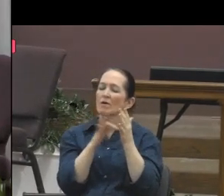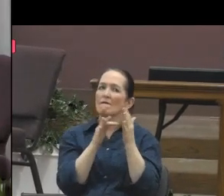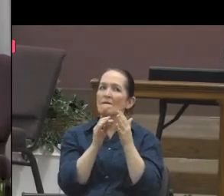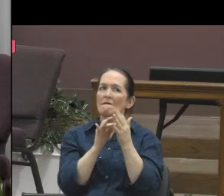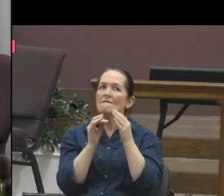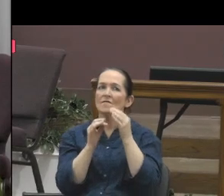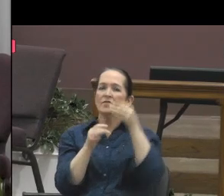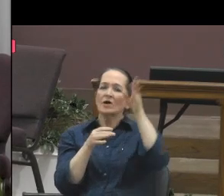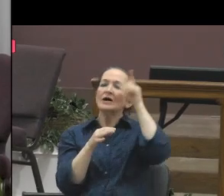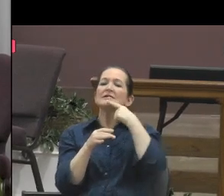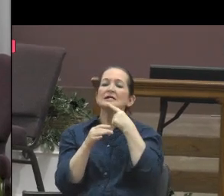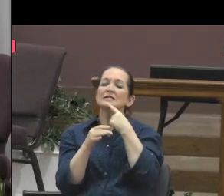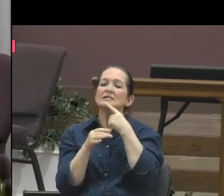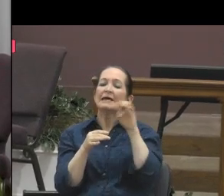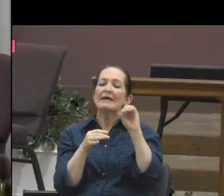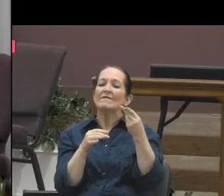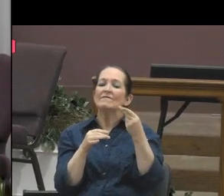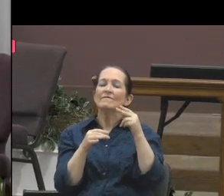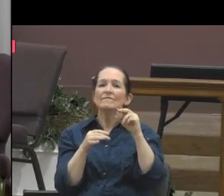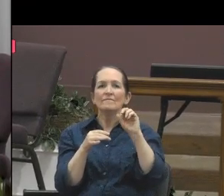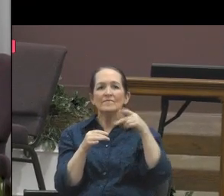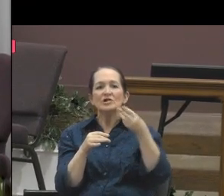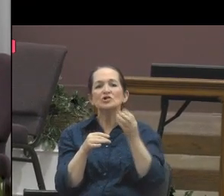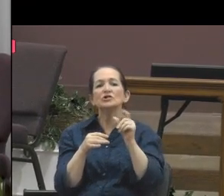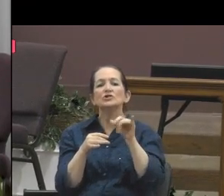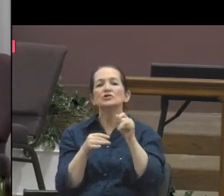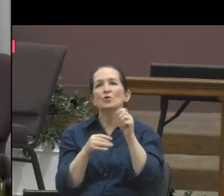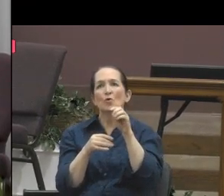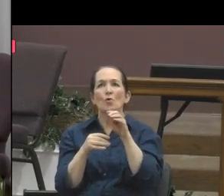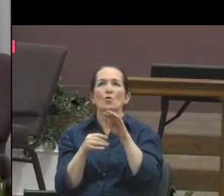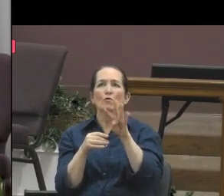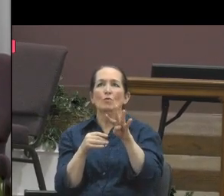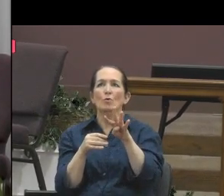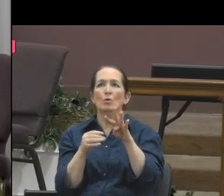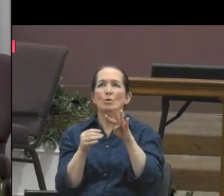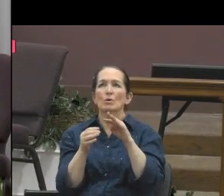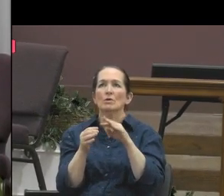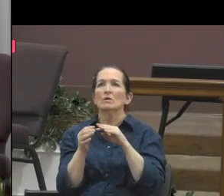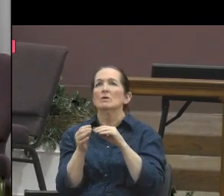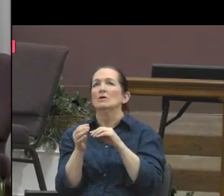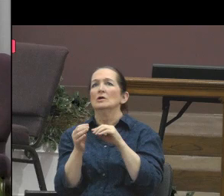4, beginning with verse 1, if you'll follow along as I read.